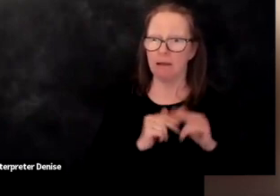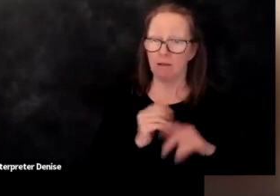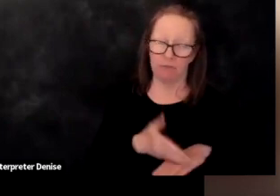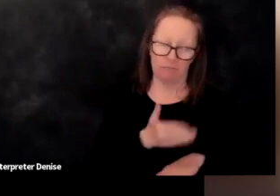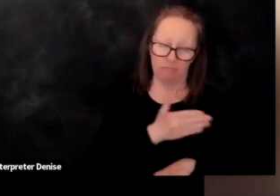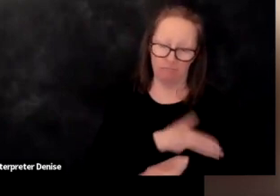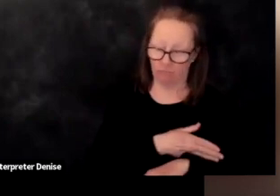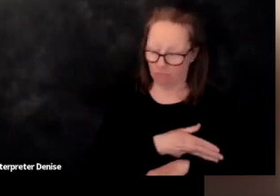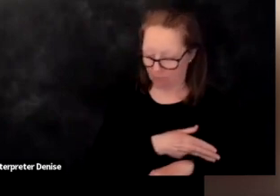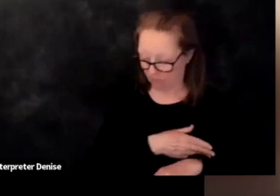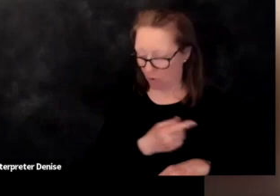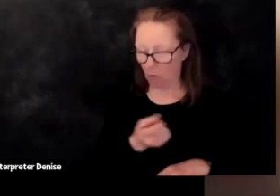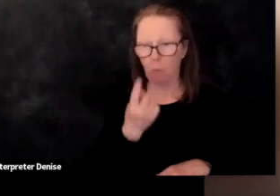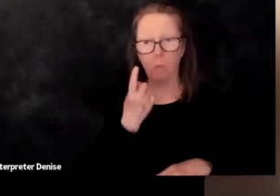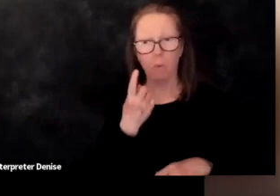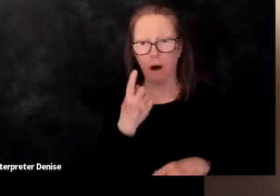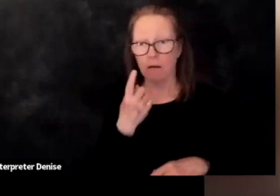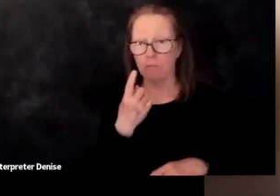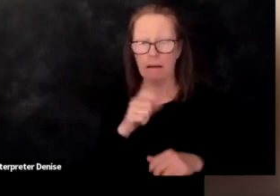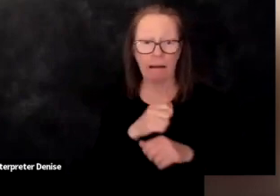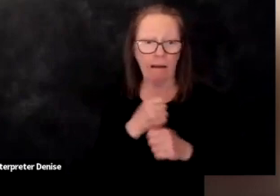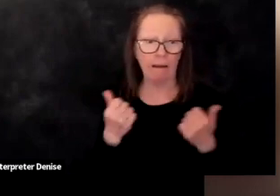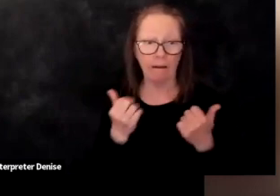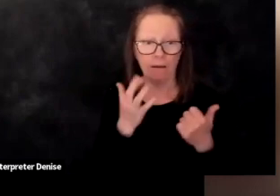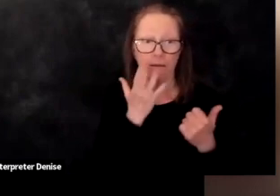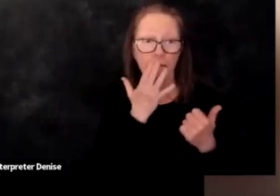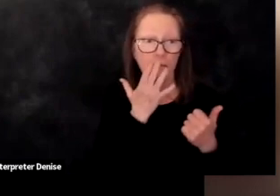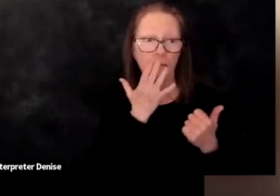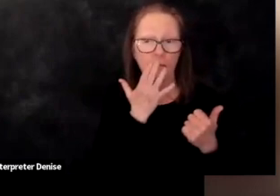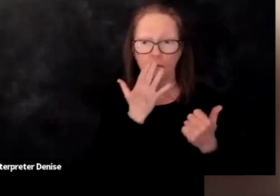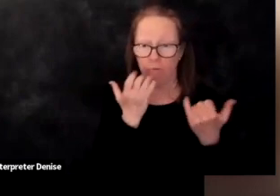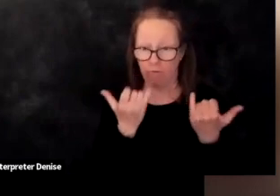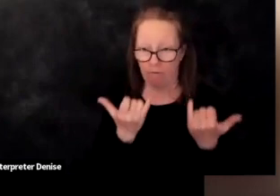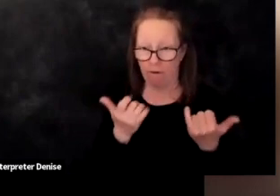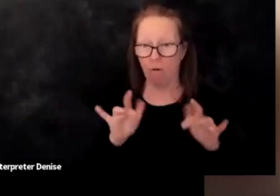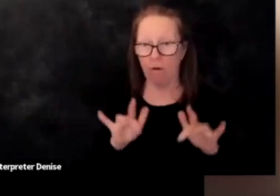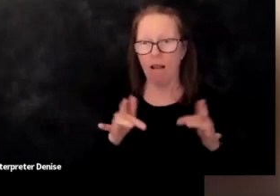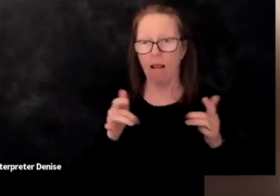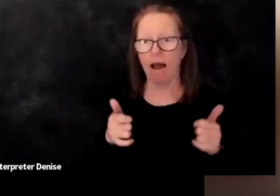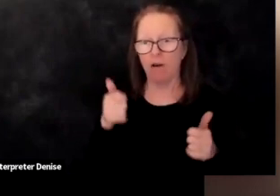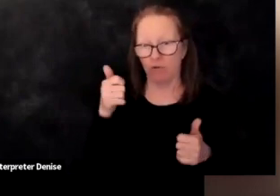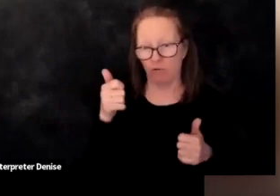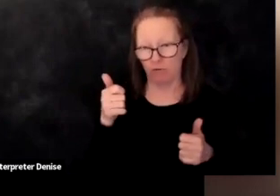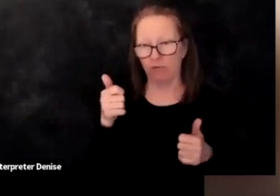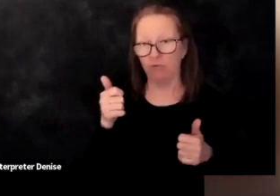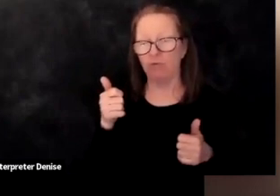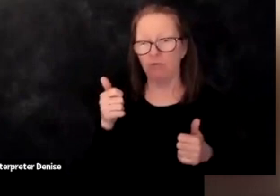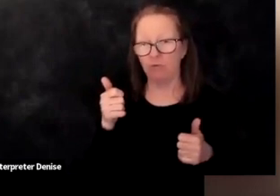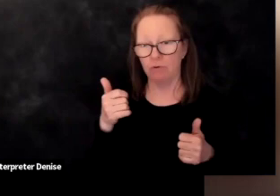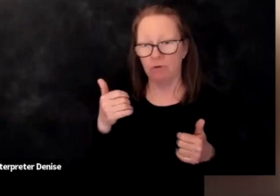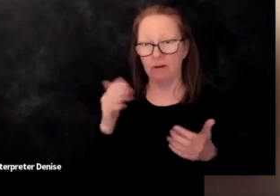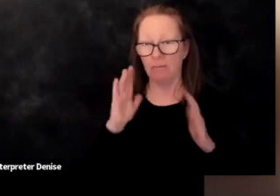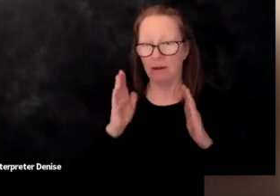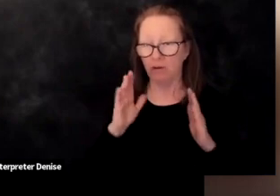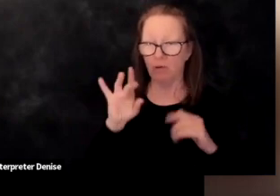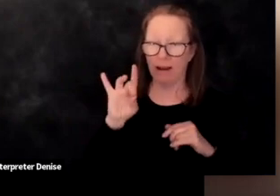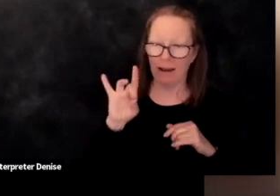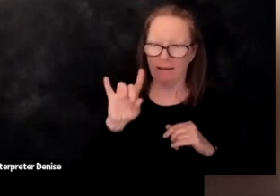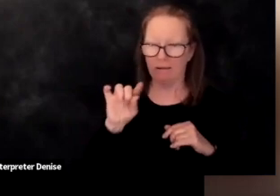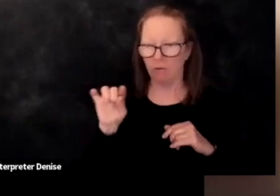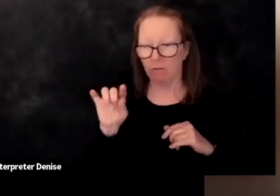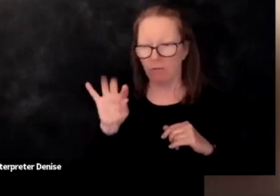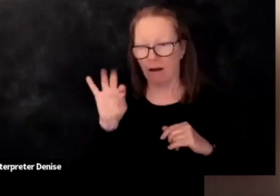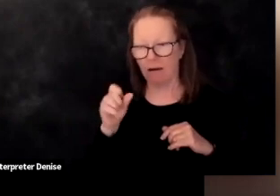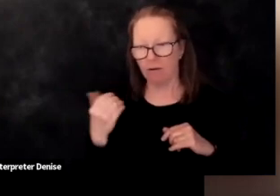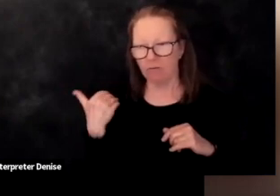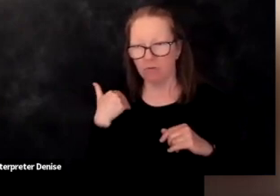improvements is any color on a spray deck is lighter now than we built them 8 or 9 years ago. So it will be a lighter